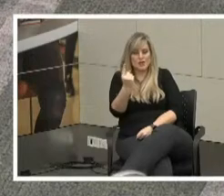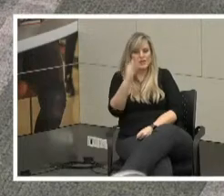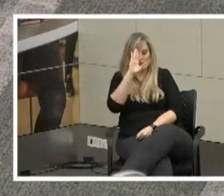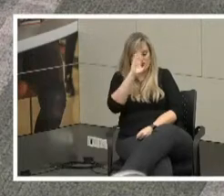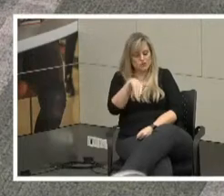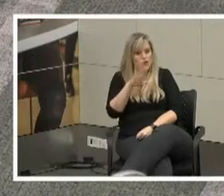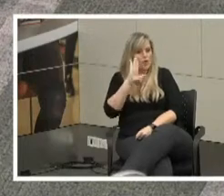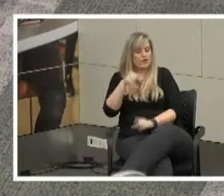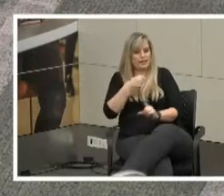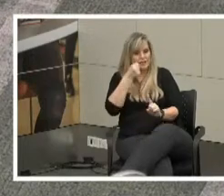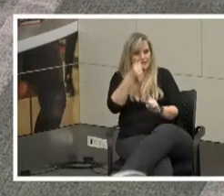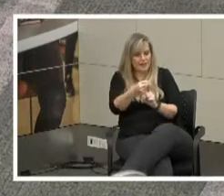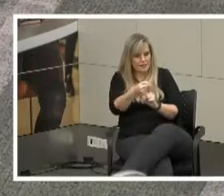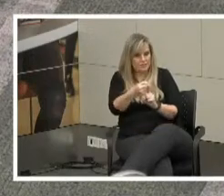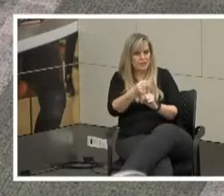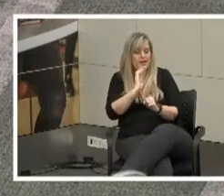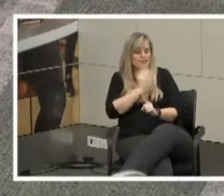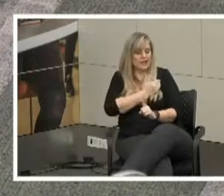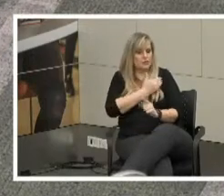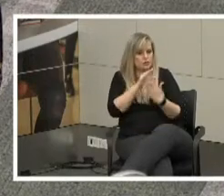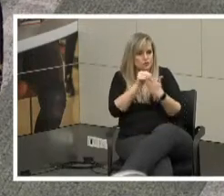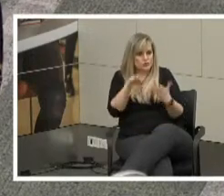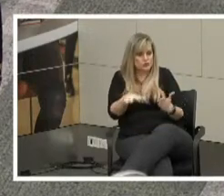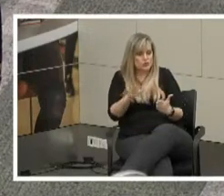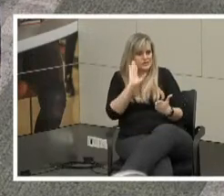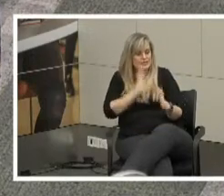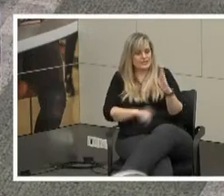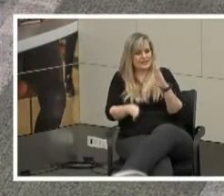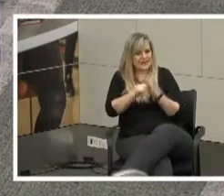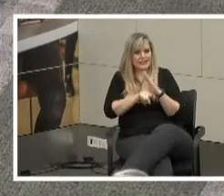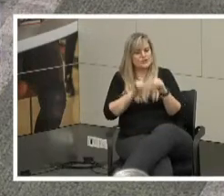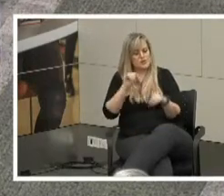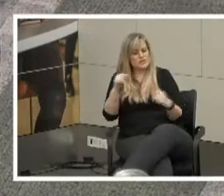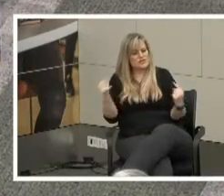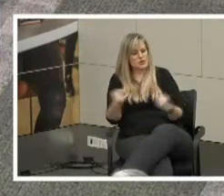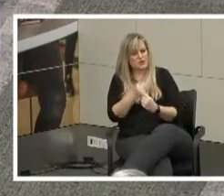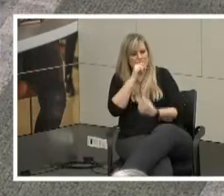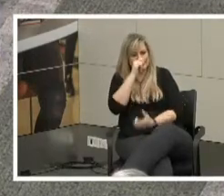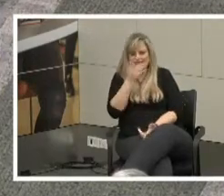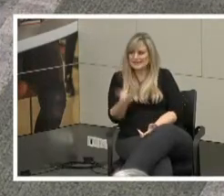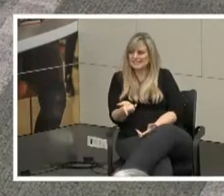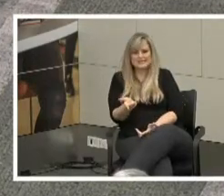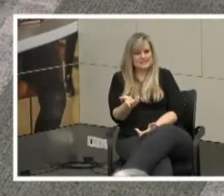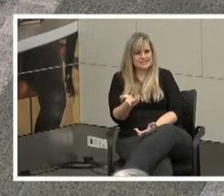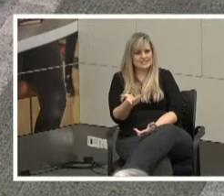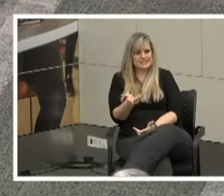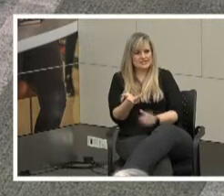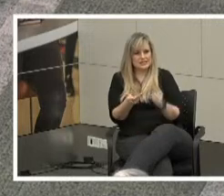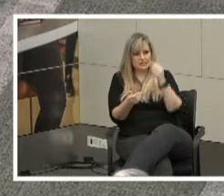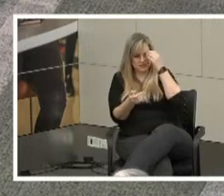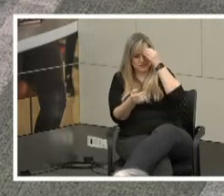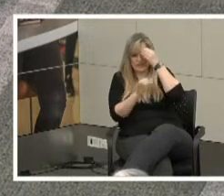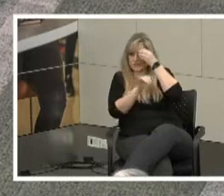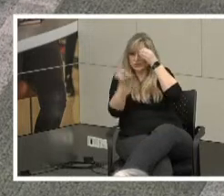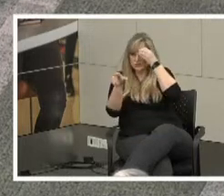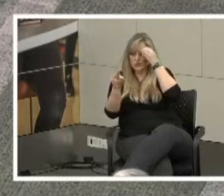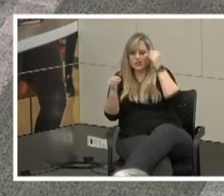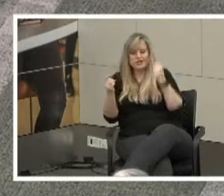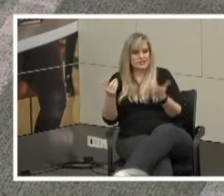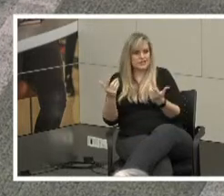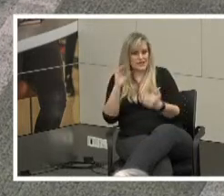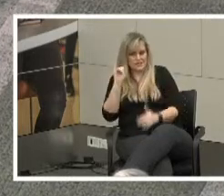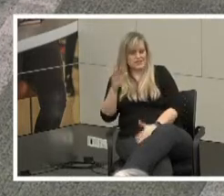affecting our students our kids if you hurt a child that which he's doing he'll hurt